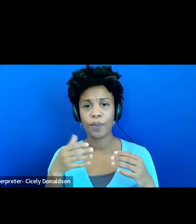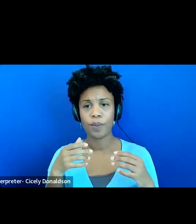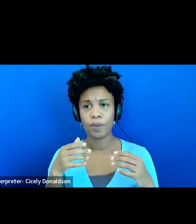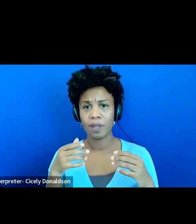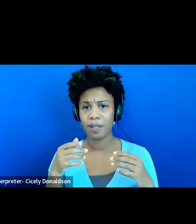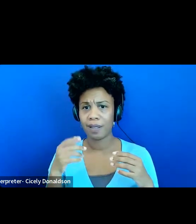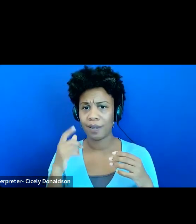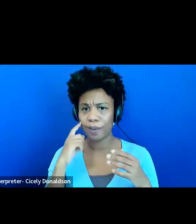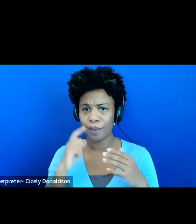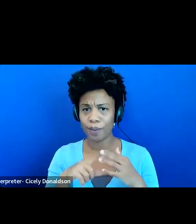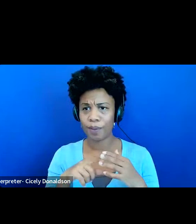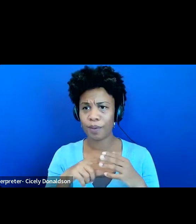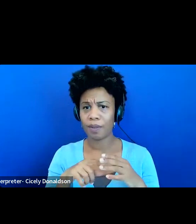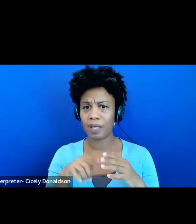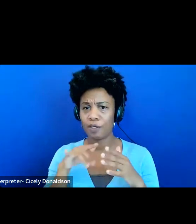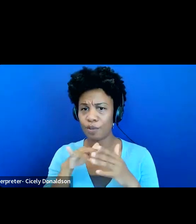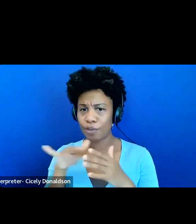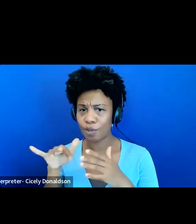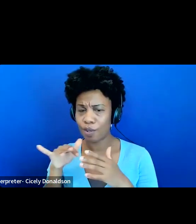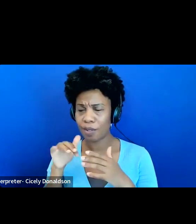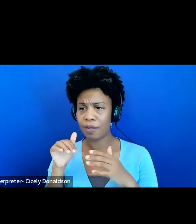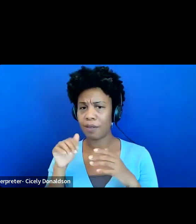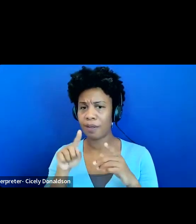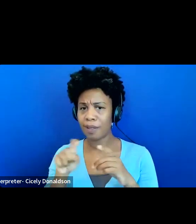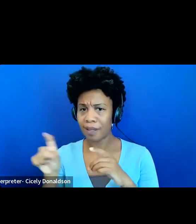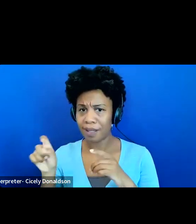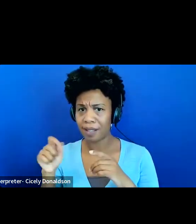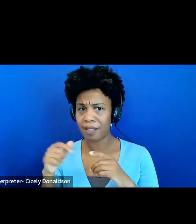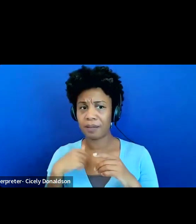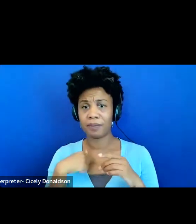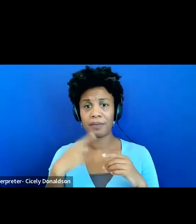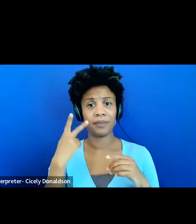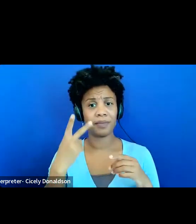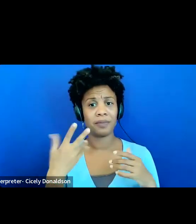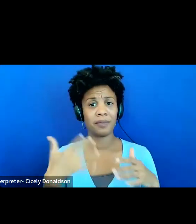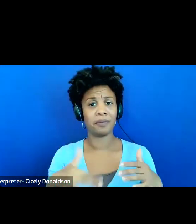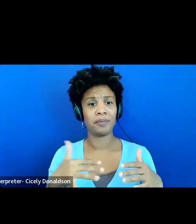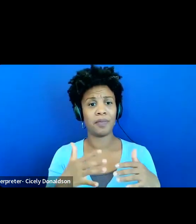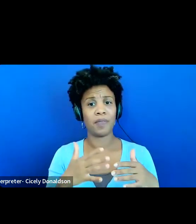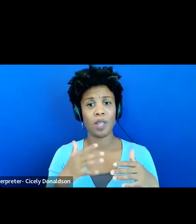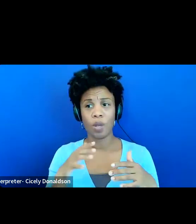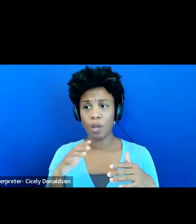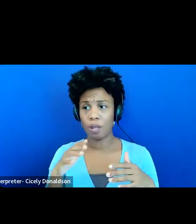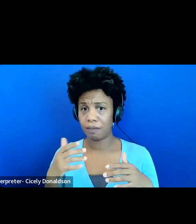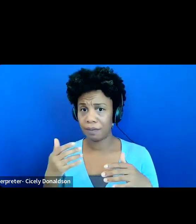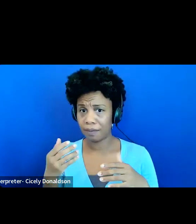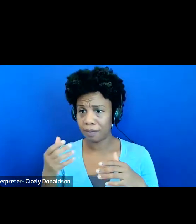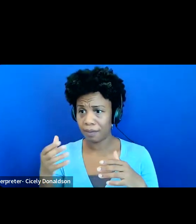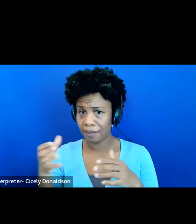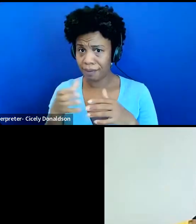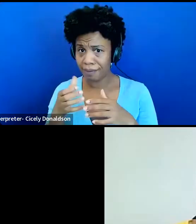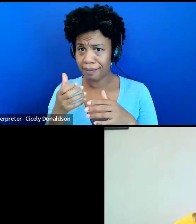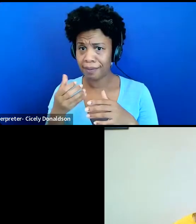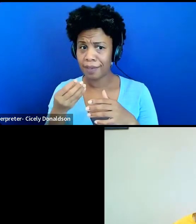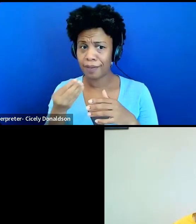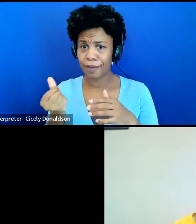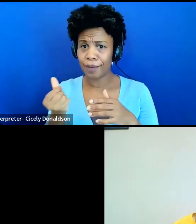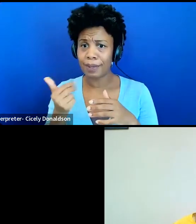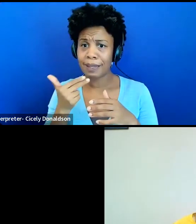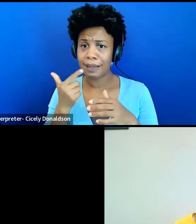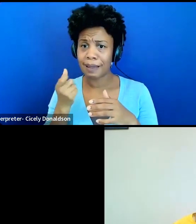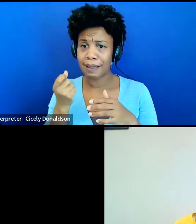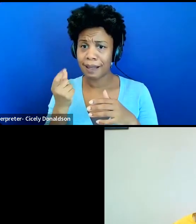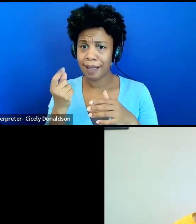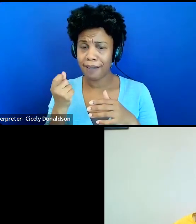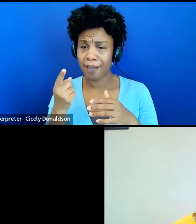know, doing these studies. And, you know, I'm looking at this one, and, you know, you used 11 participants, and it, you know, just a